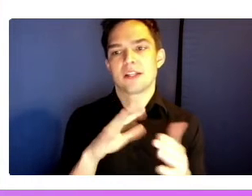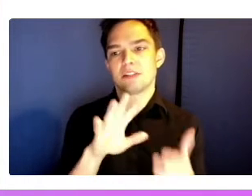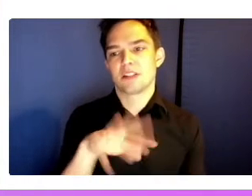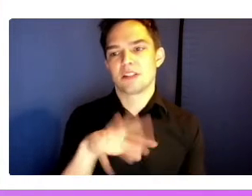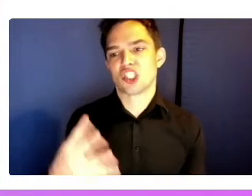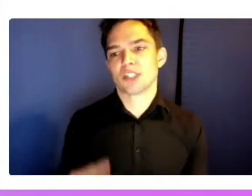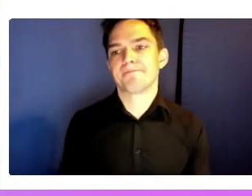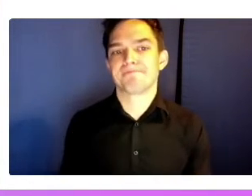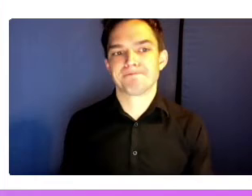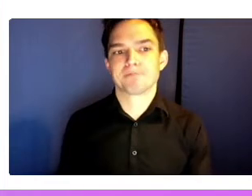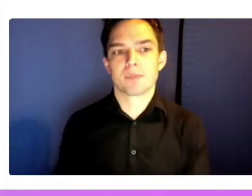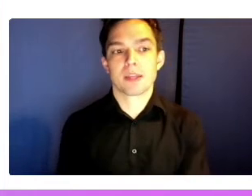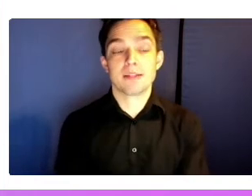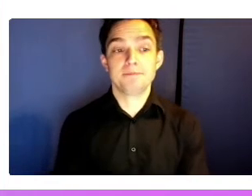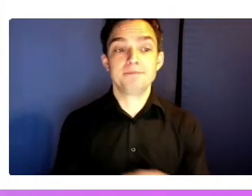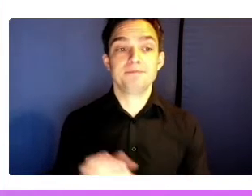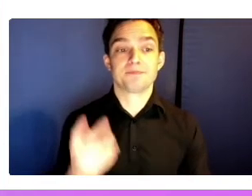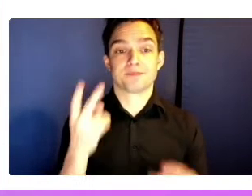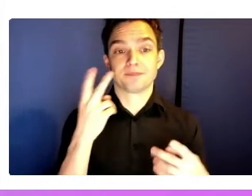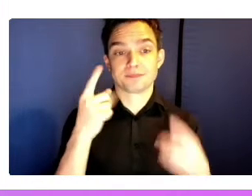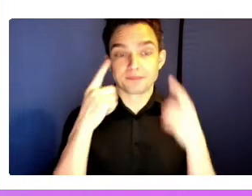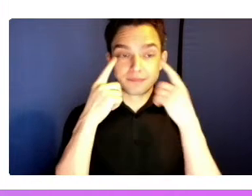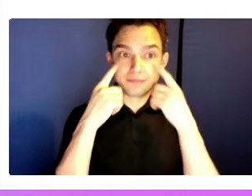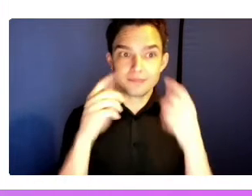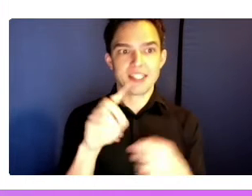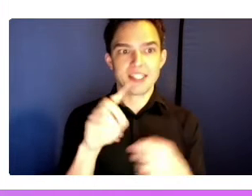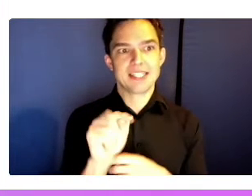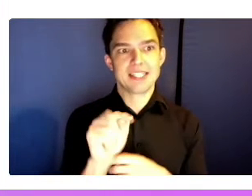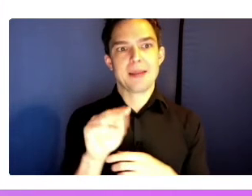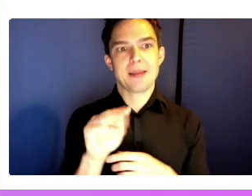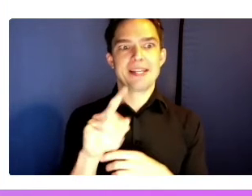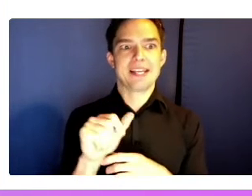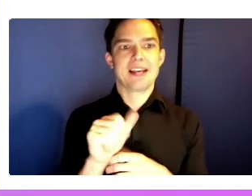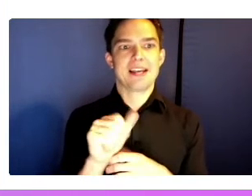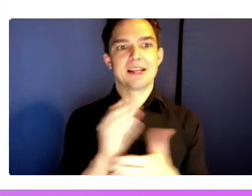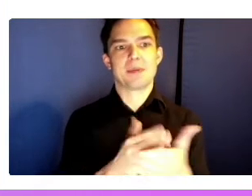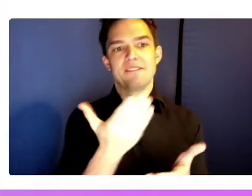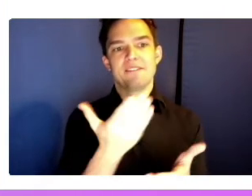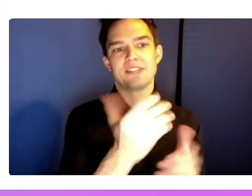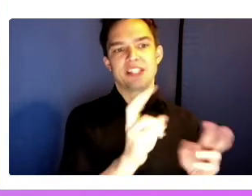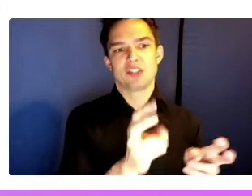would. So now I can see like the edit media component has 15 issues.